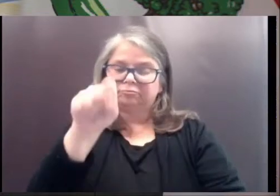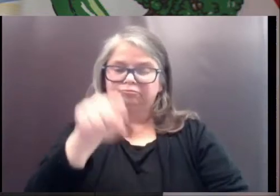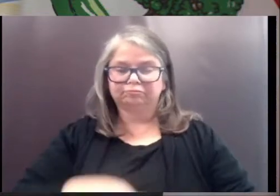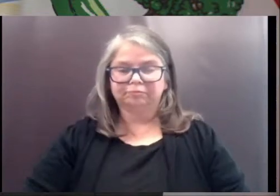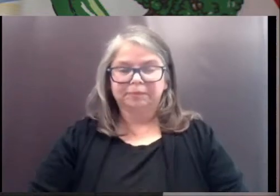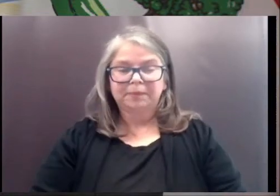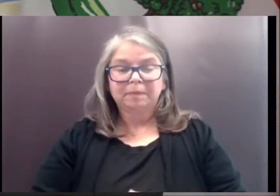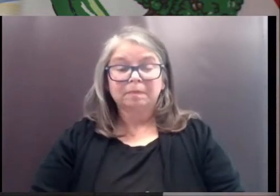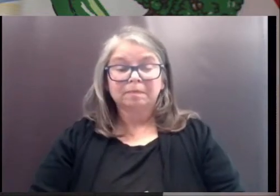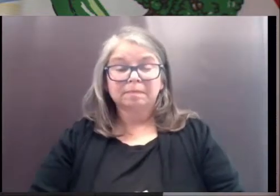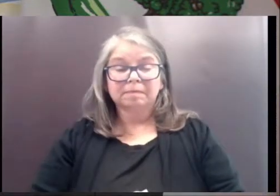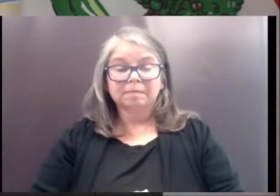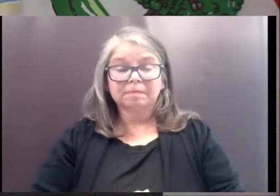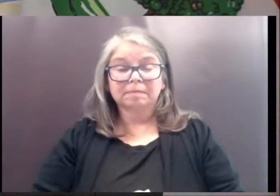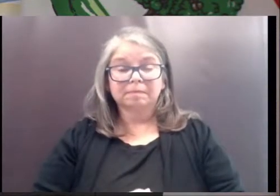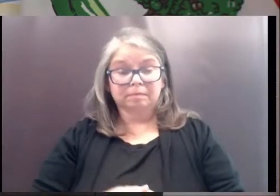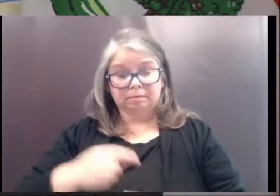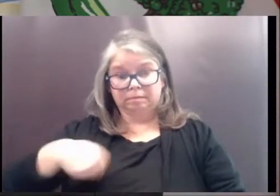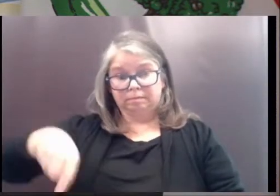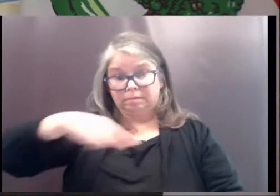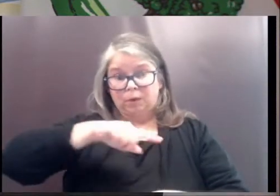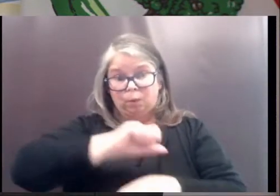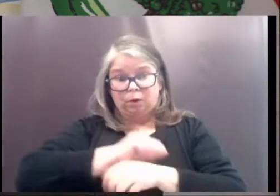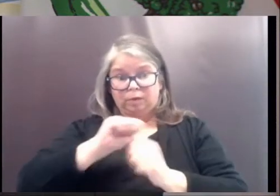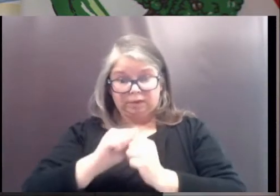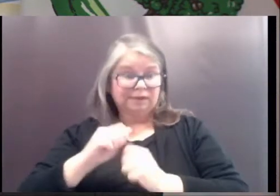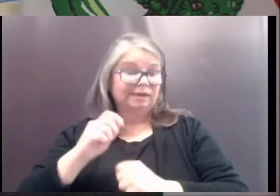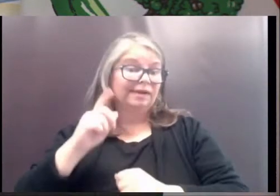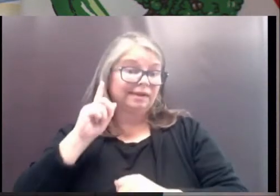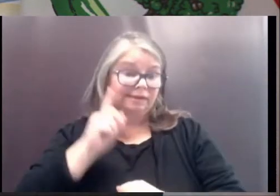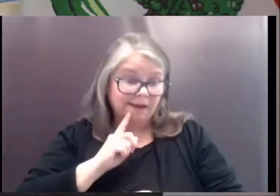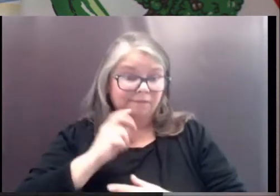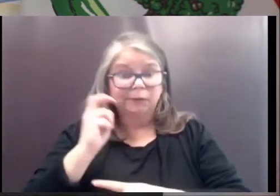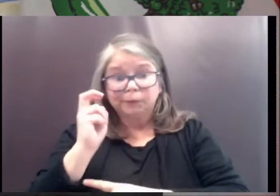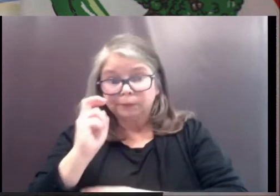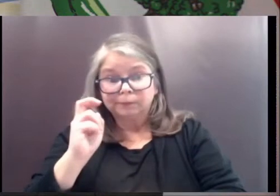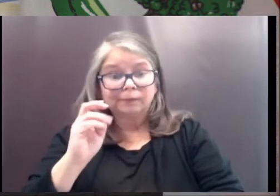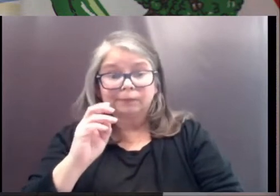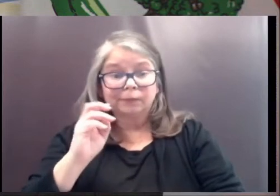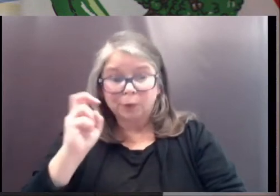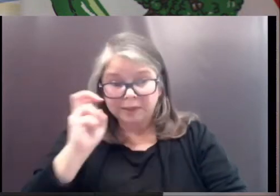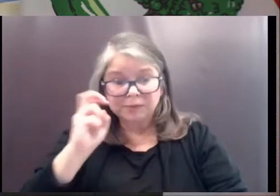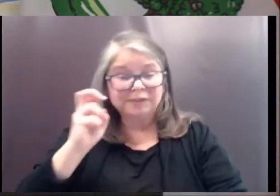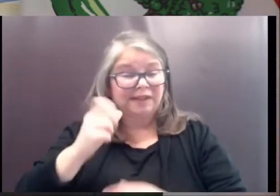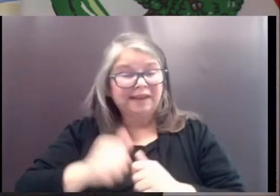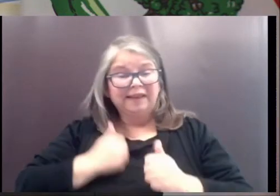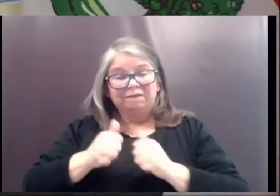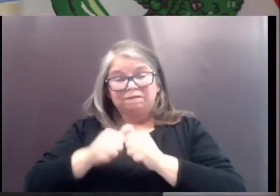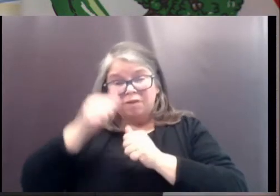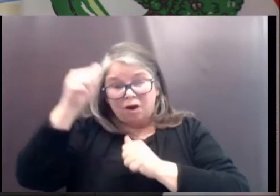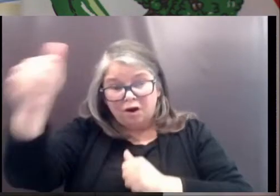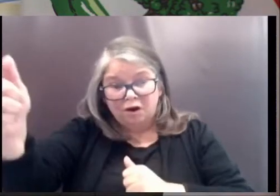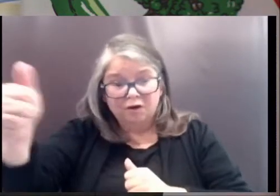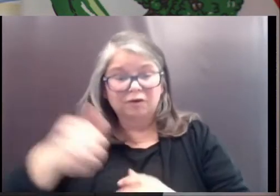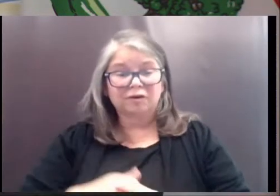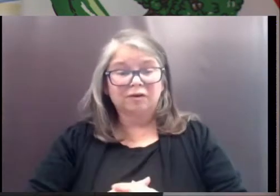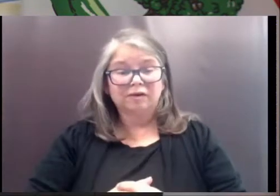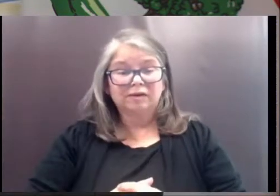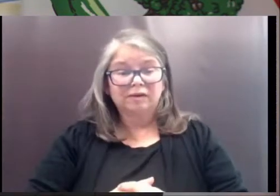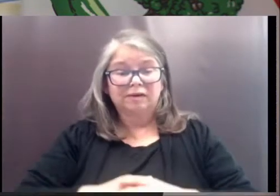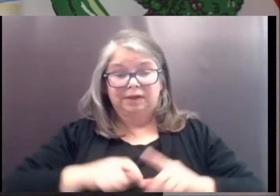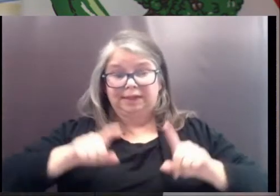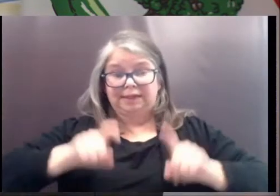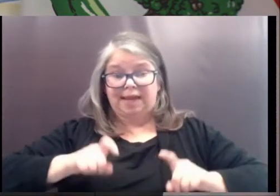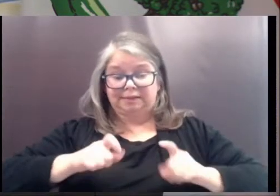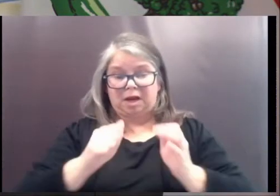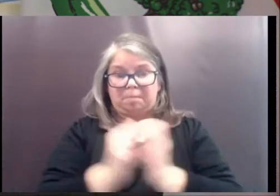on their transportation needs or other challenges where they're living. And that is another reason why we've expanded our testing capacity and hours in